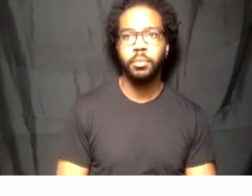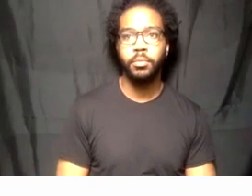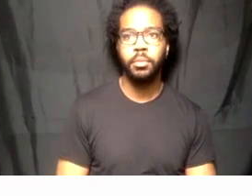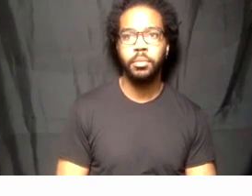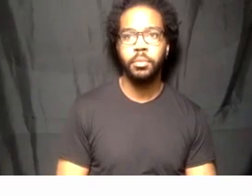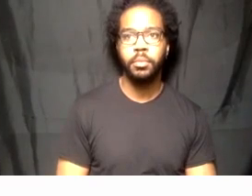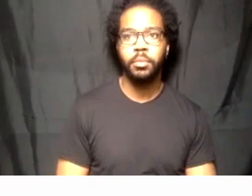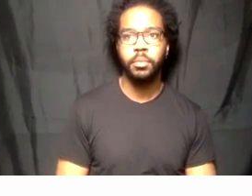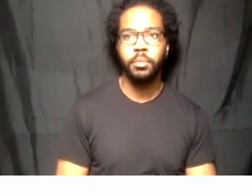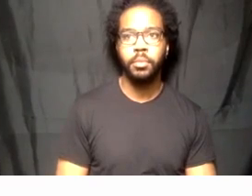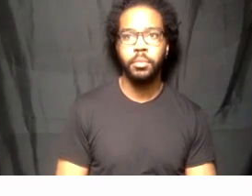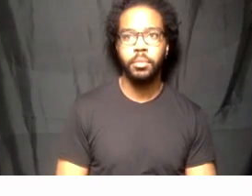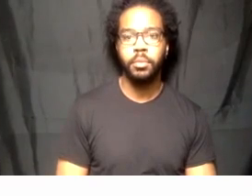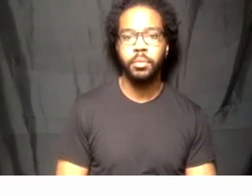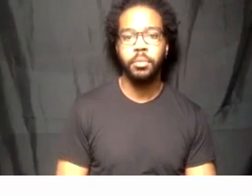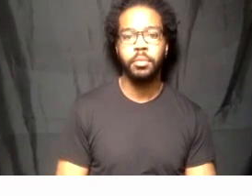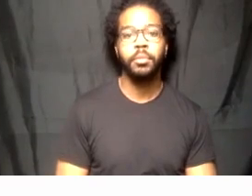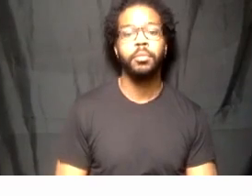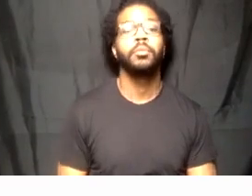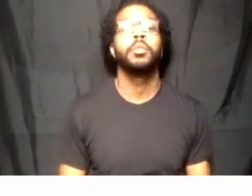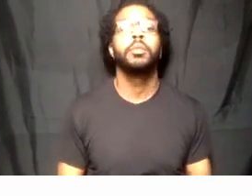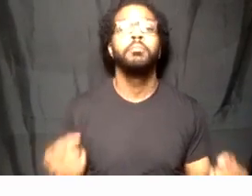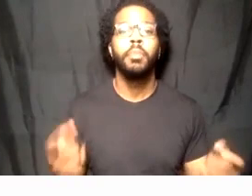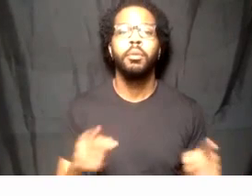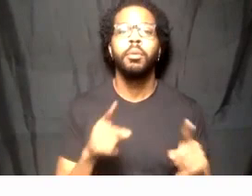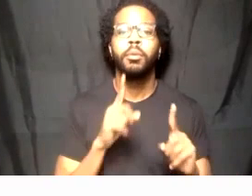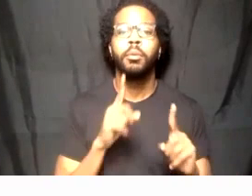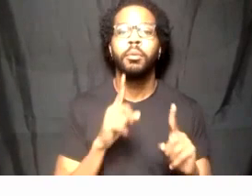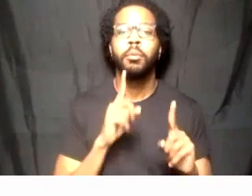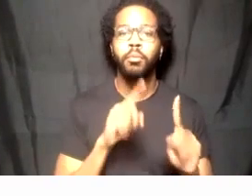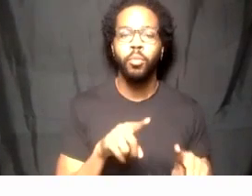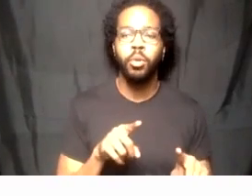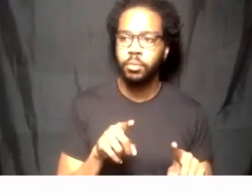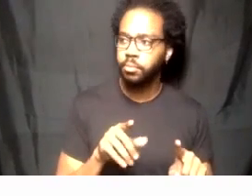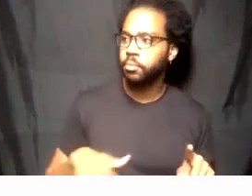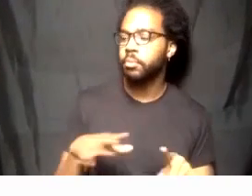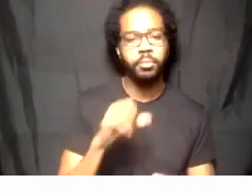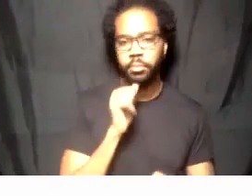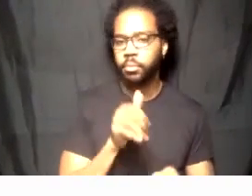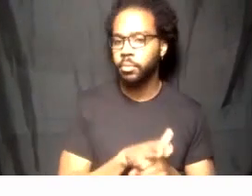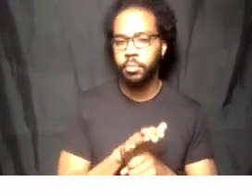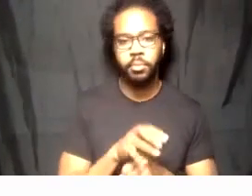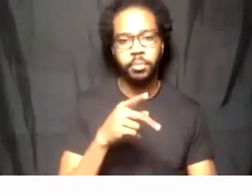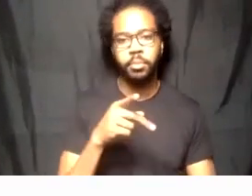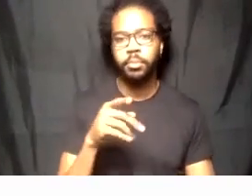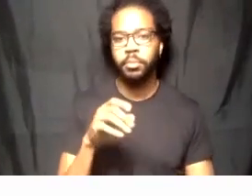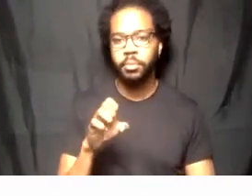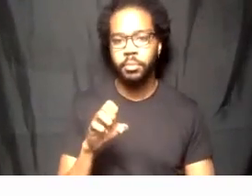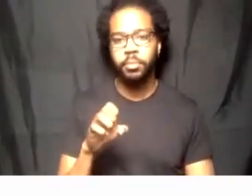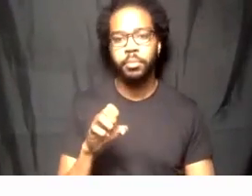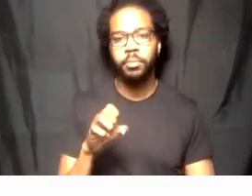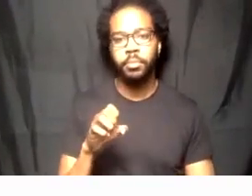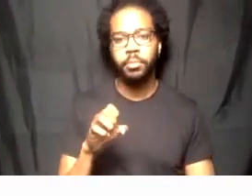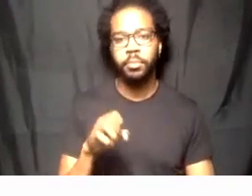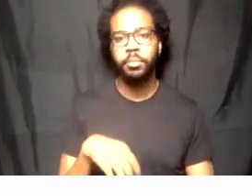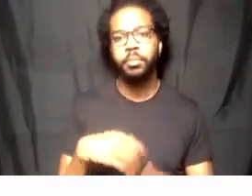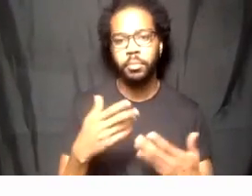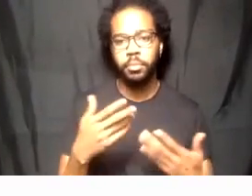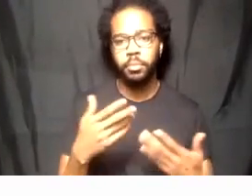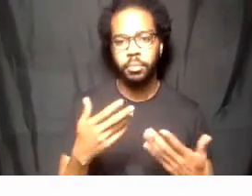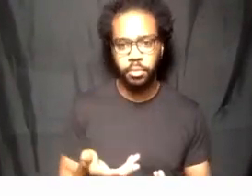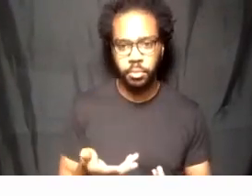There are many reports from around the country of inadequate PPEs for direct support professionals and others providing person-to-person support for those